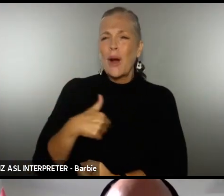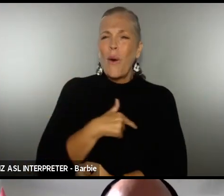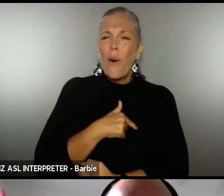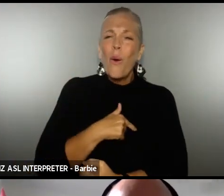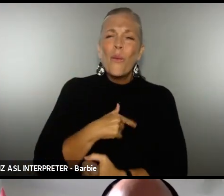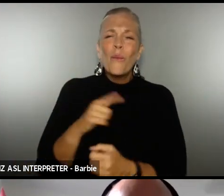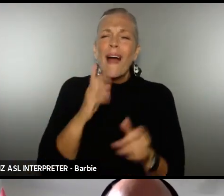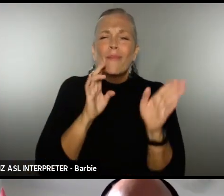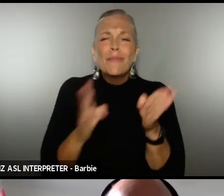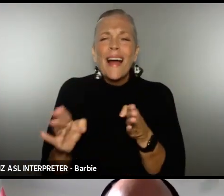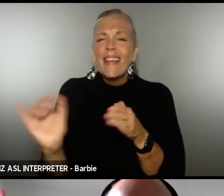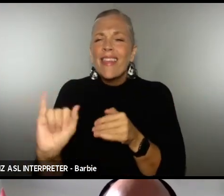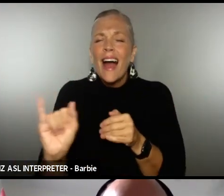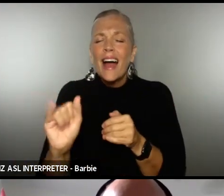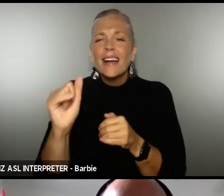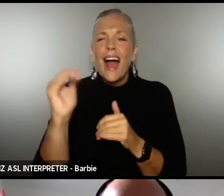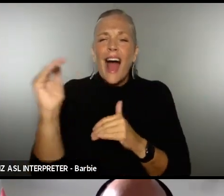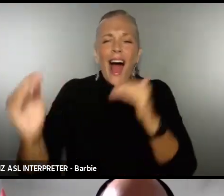planned.